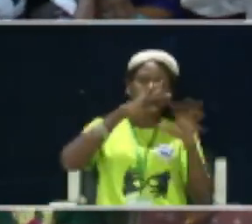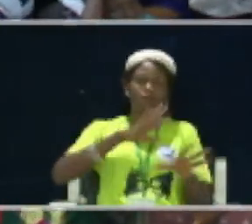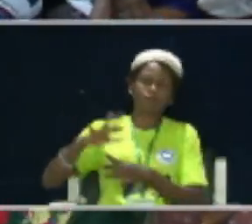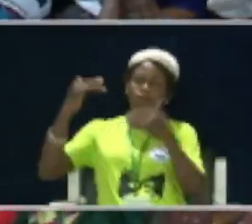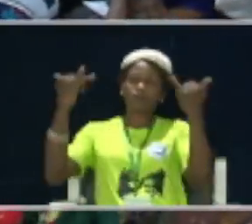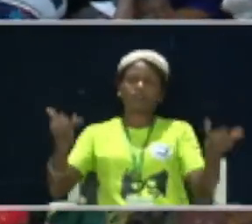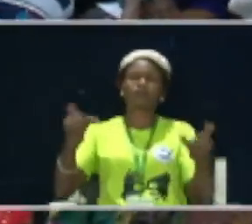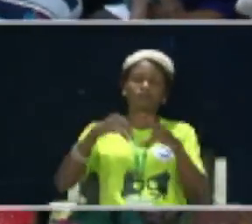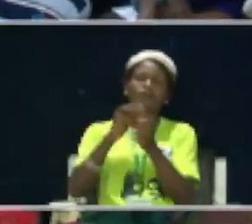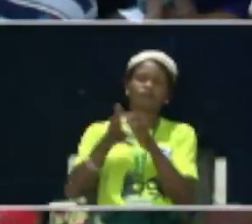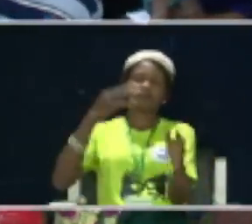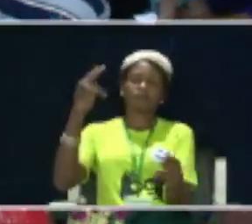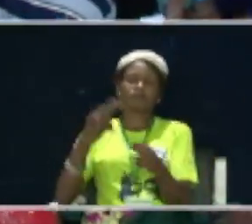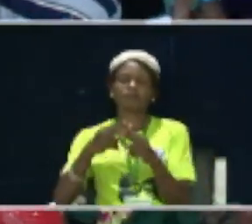now.